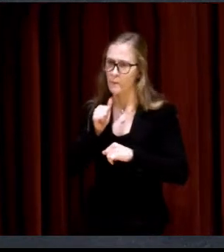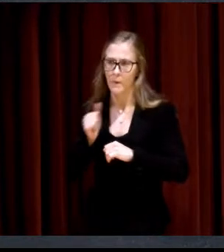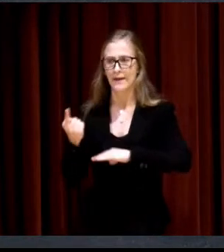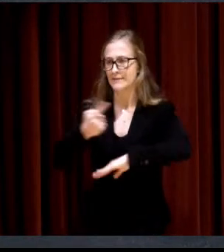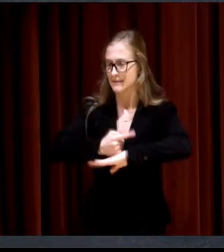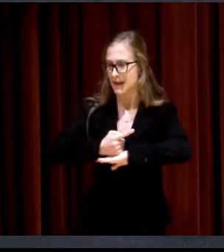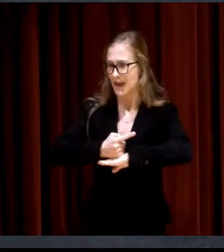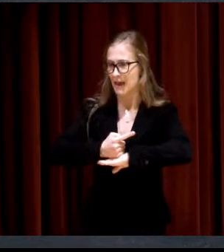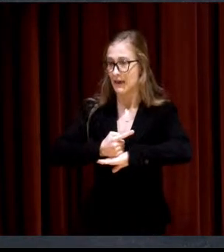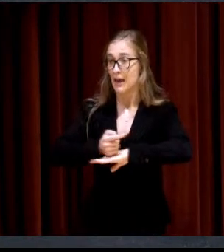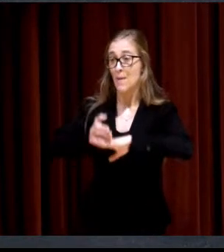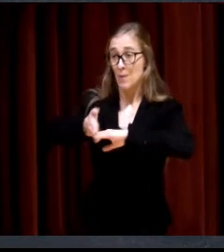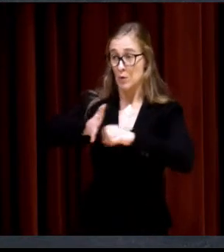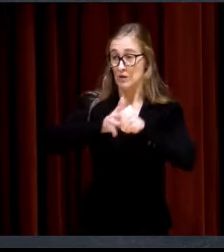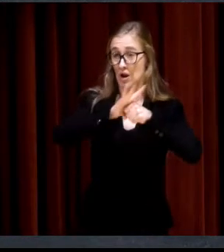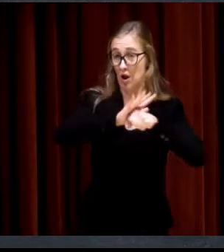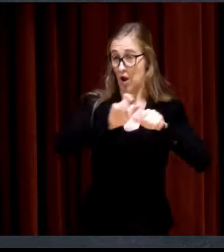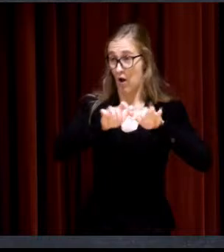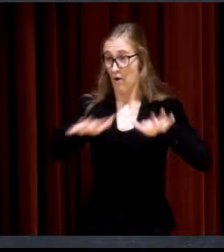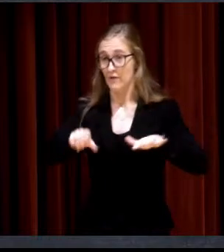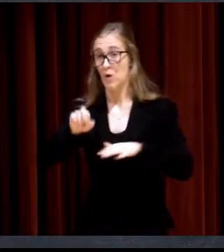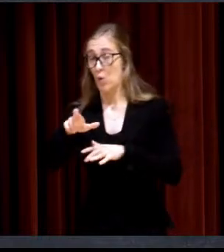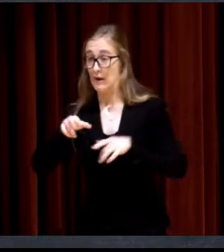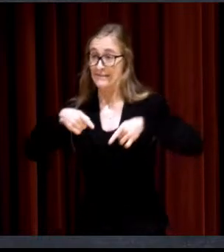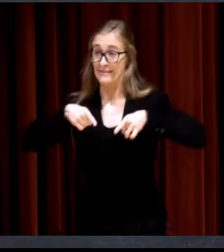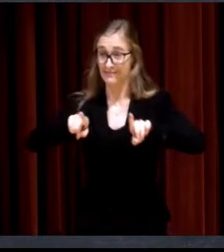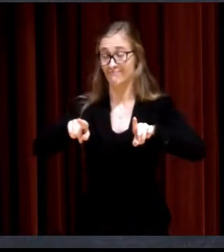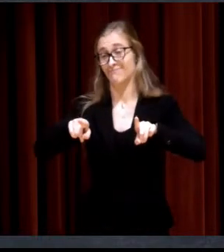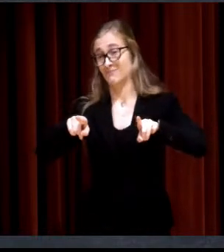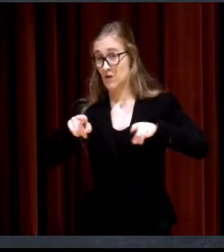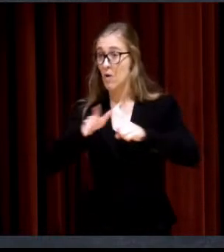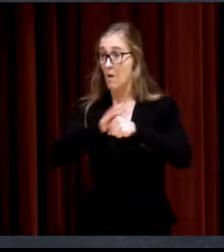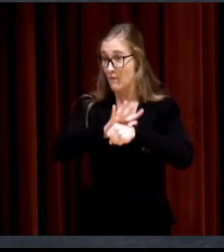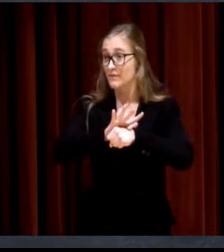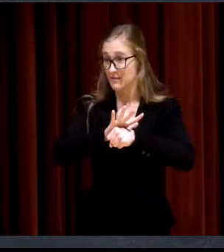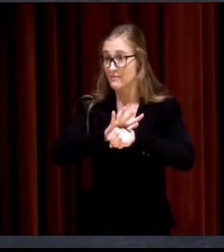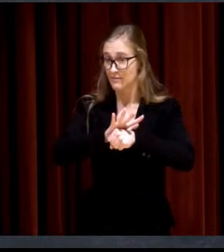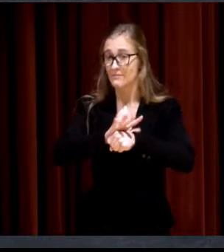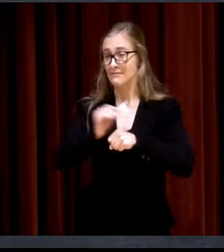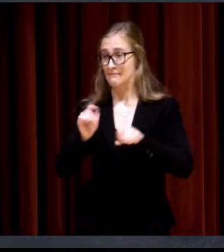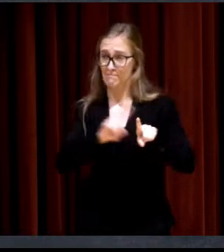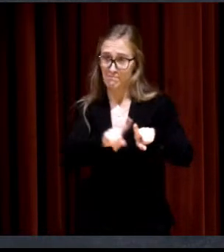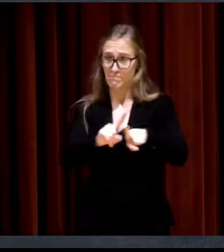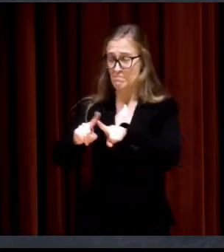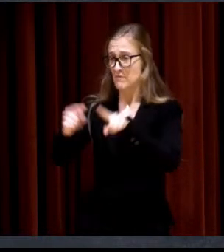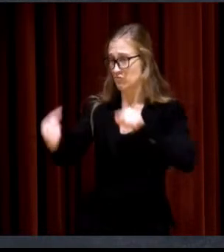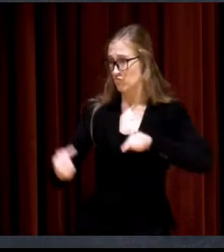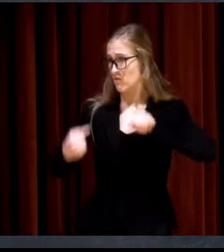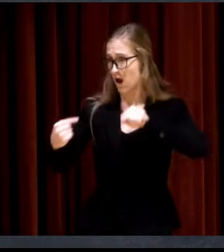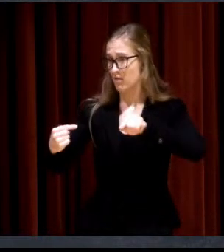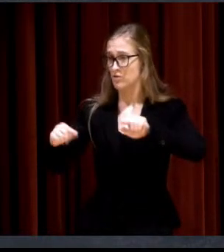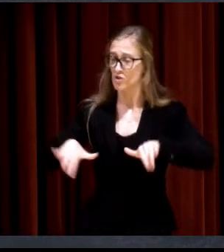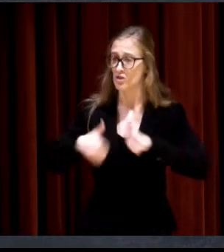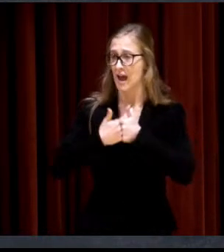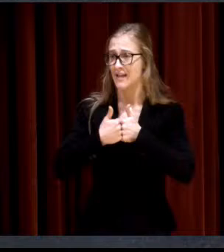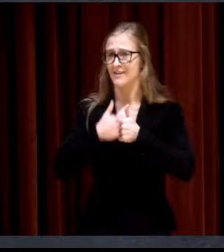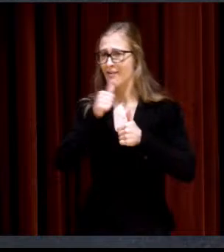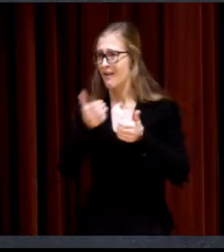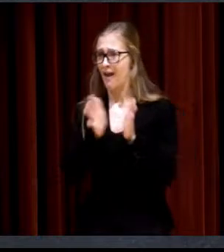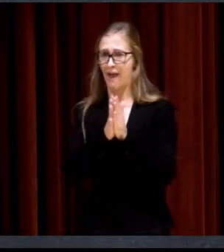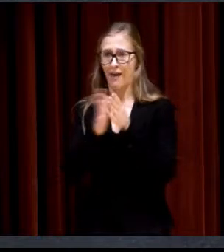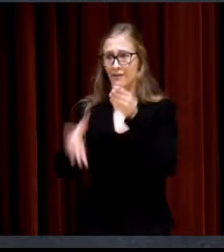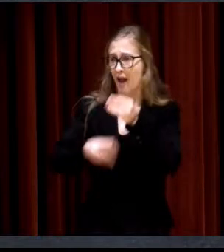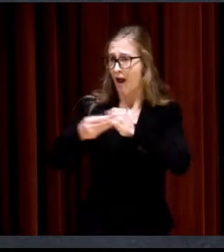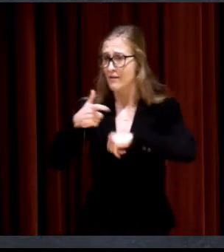in the post-COVID or midst of COVID, the different struggles that they're dealing with, not asking them to extend their day. What we're